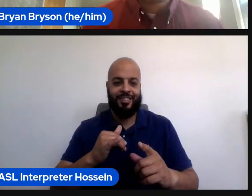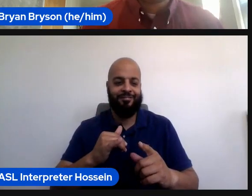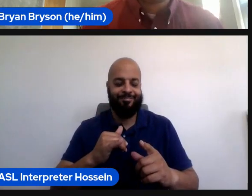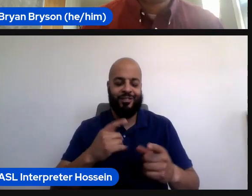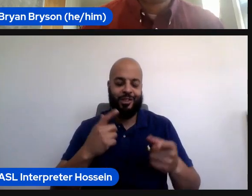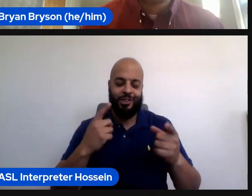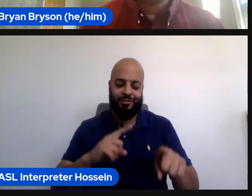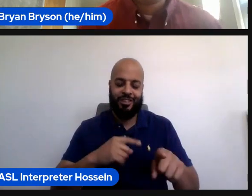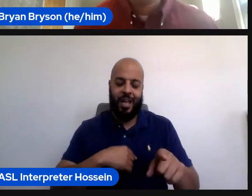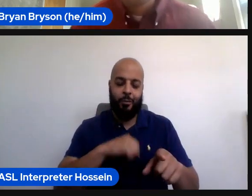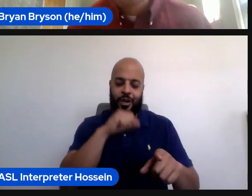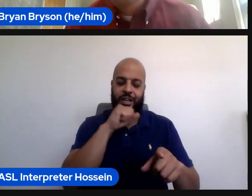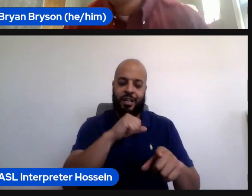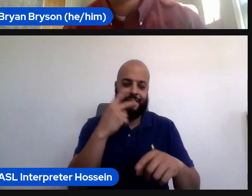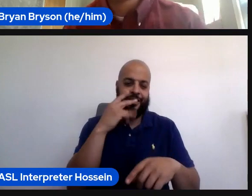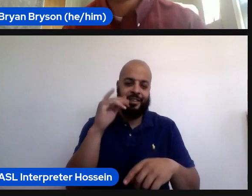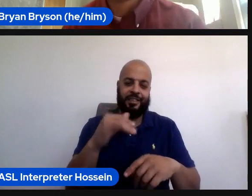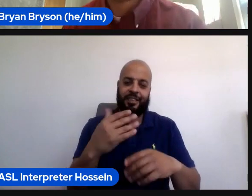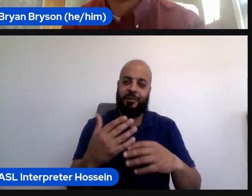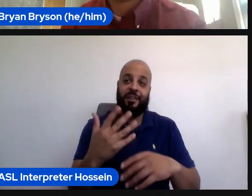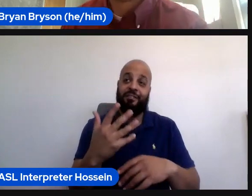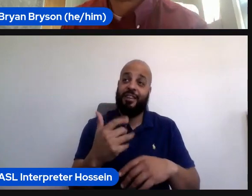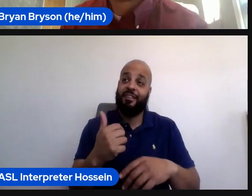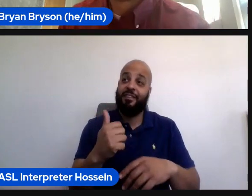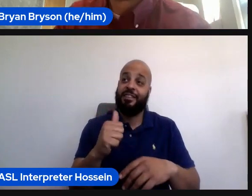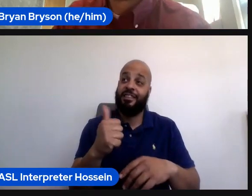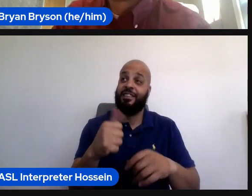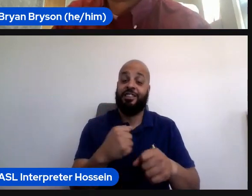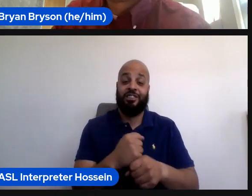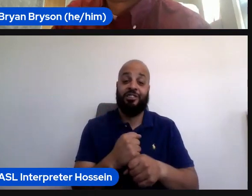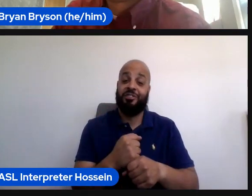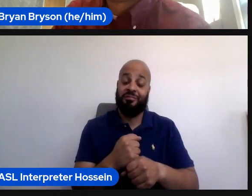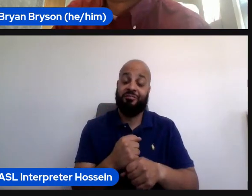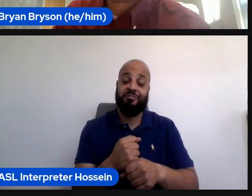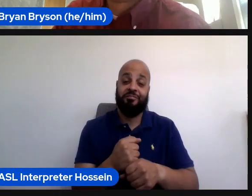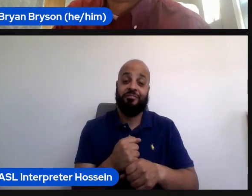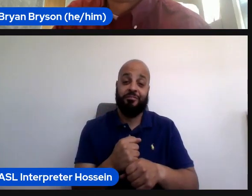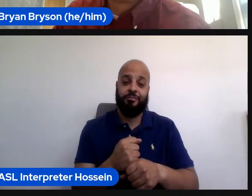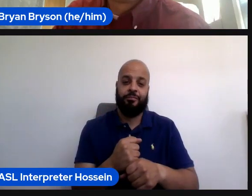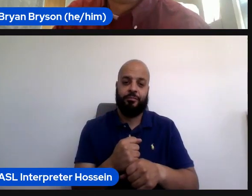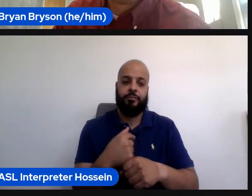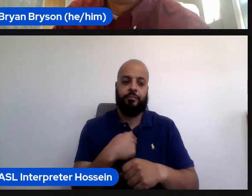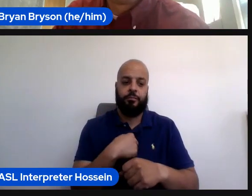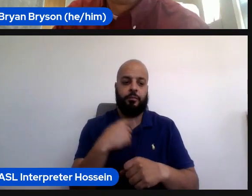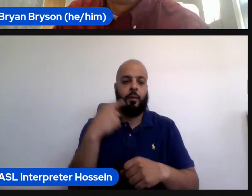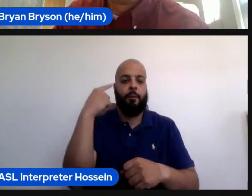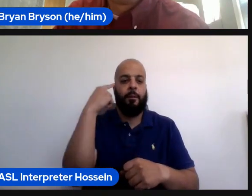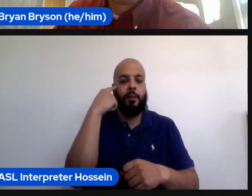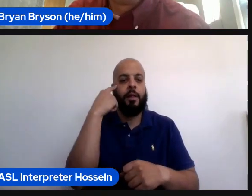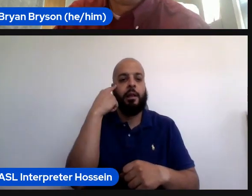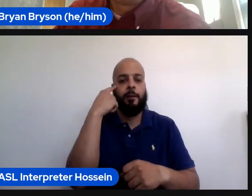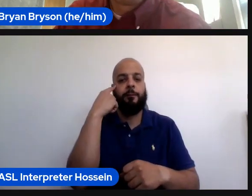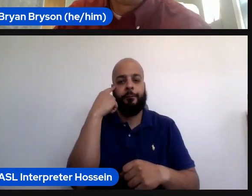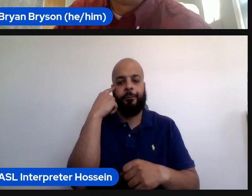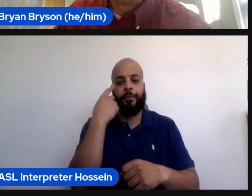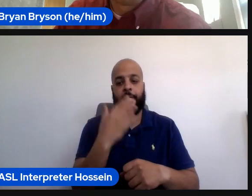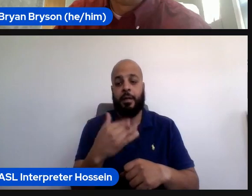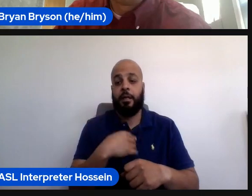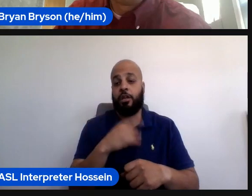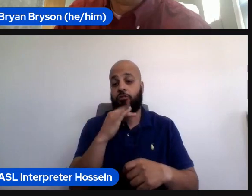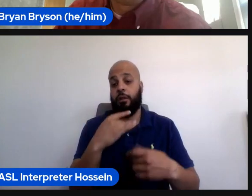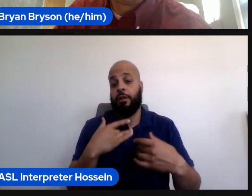to see that in 5 to 10 years. I think that the thing I'm excited